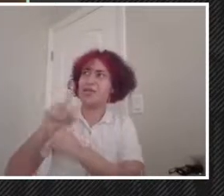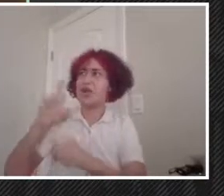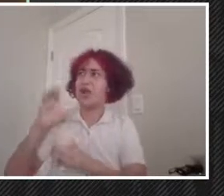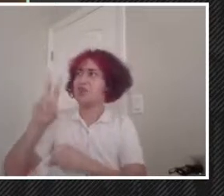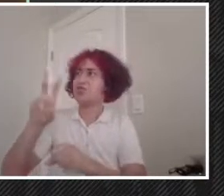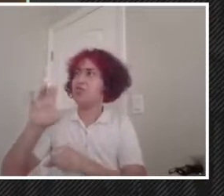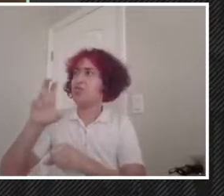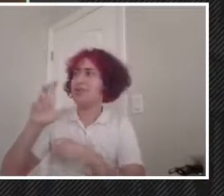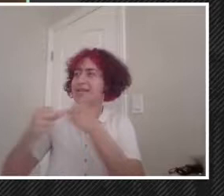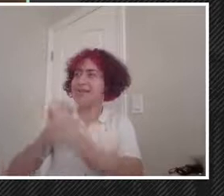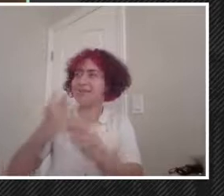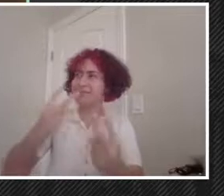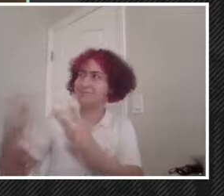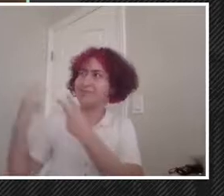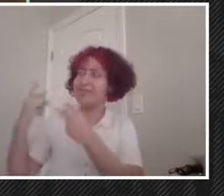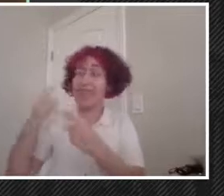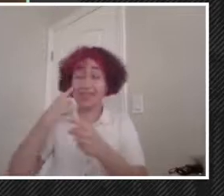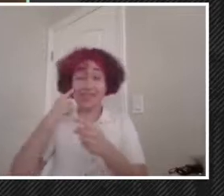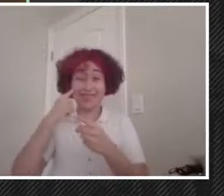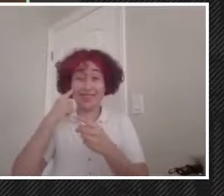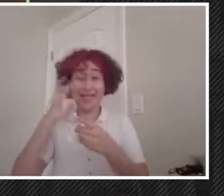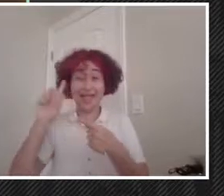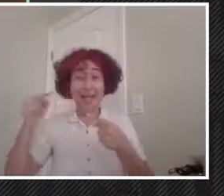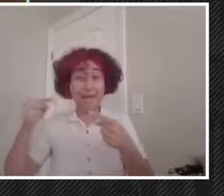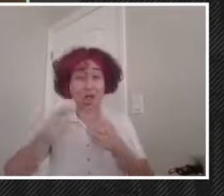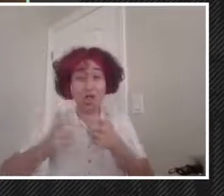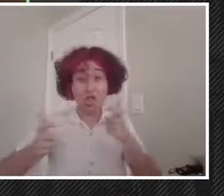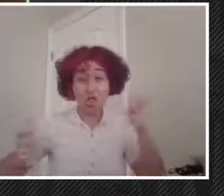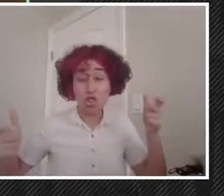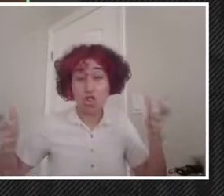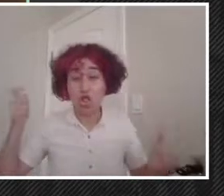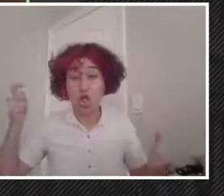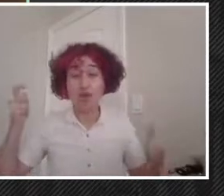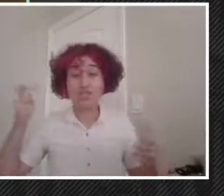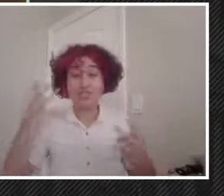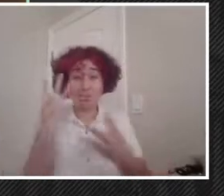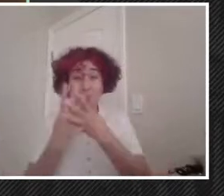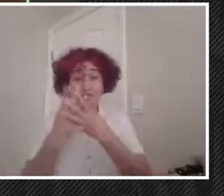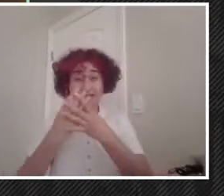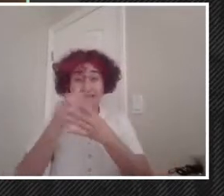industrial complex in the history of human of recorded history,